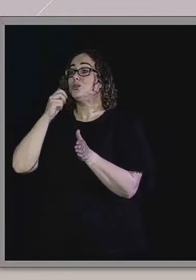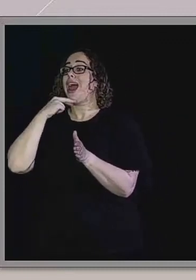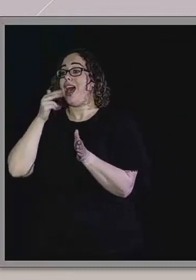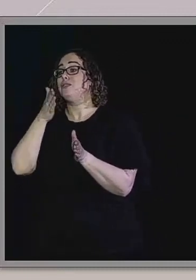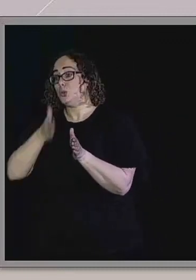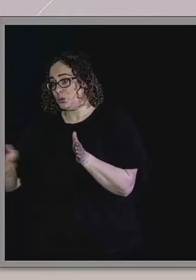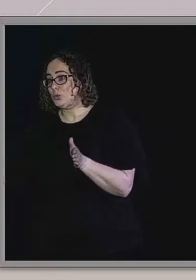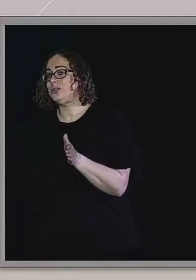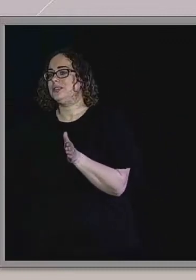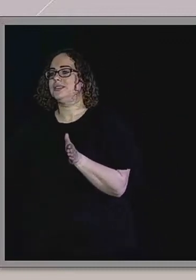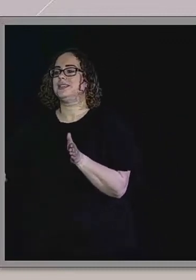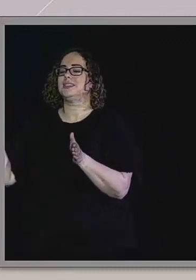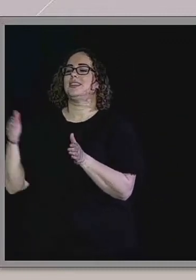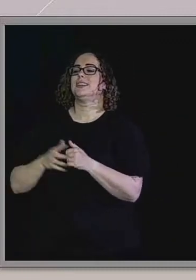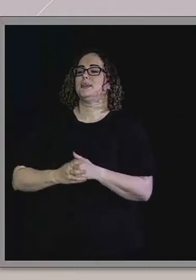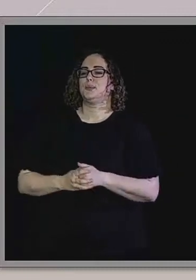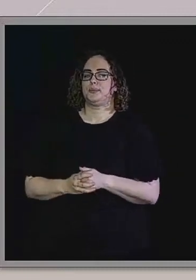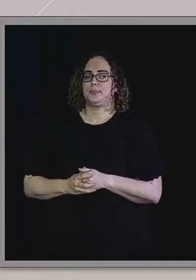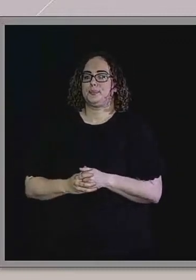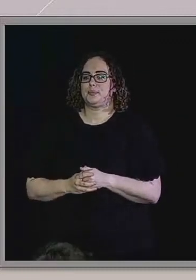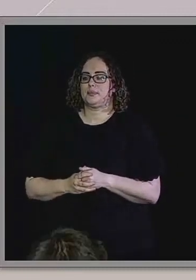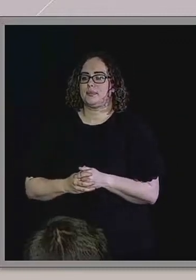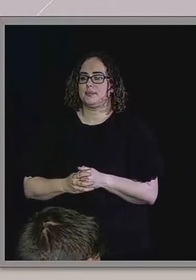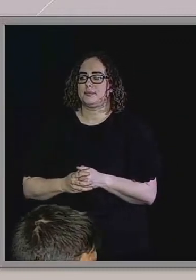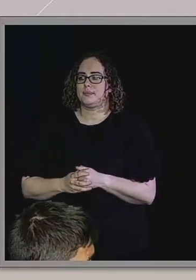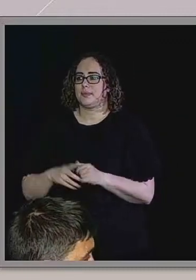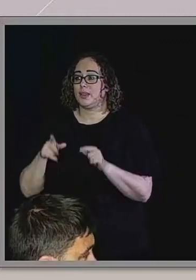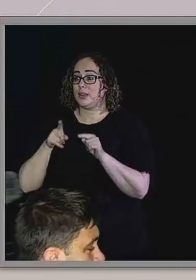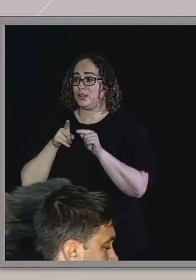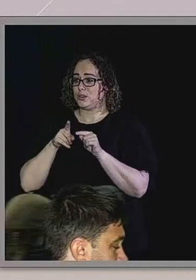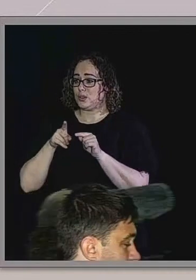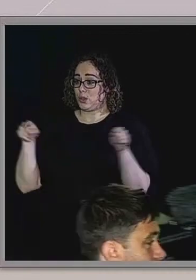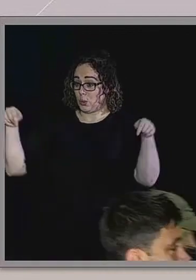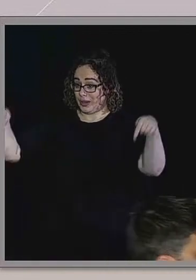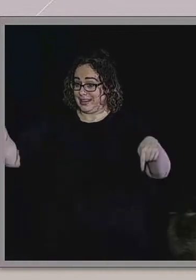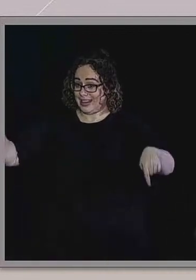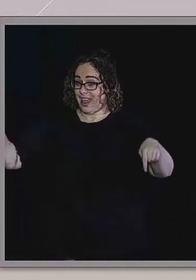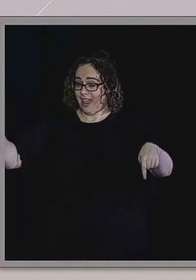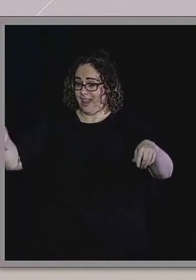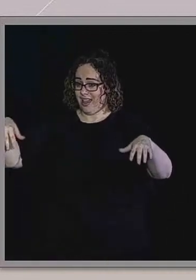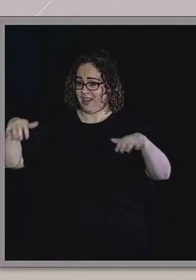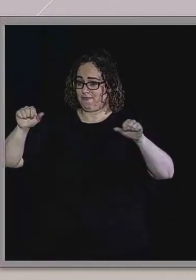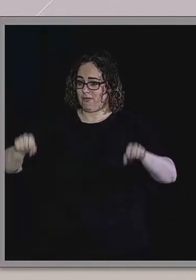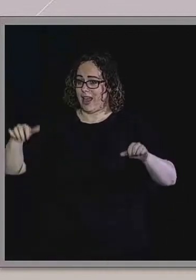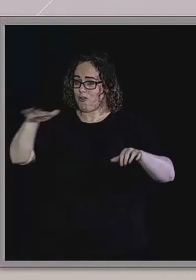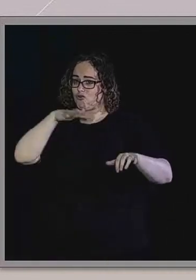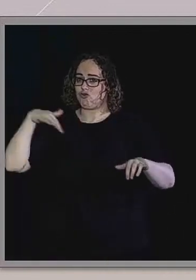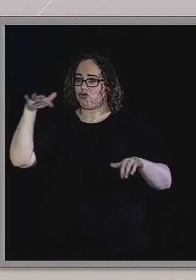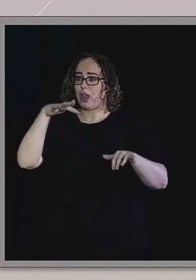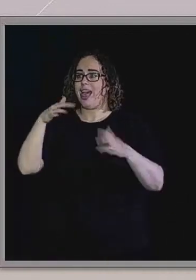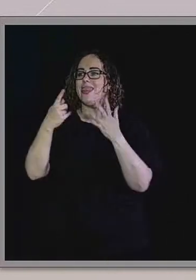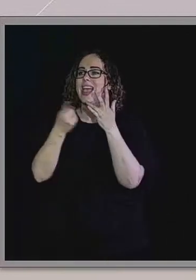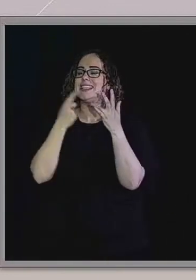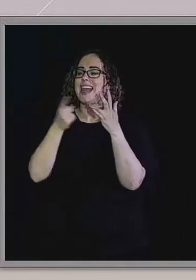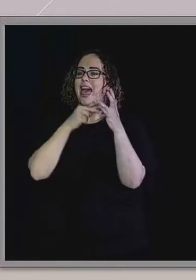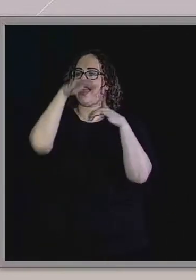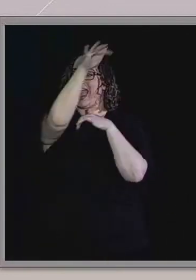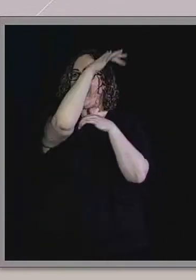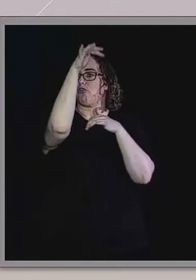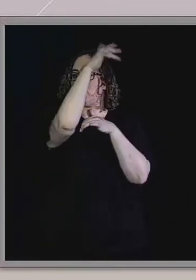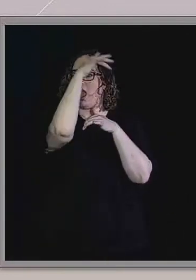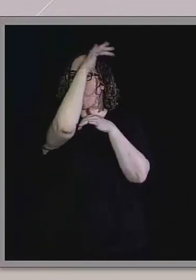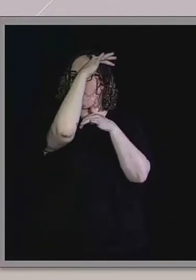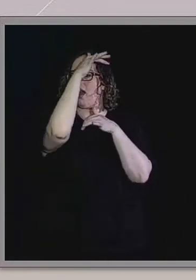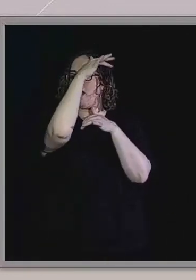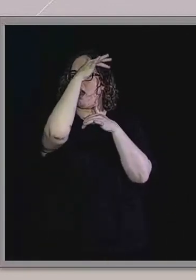of Ideas. Of course, you are in the Discovery Lounge, and there is one more area that's known as the theatre,